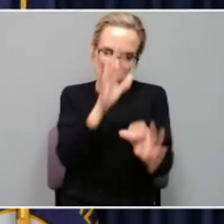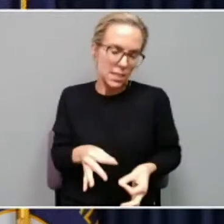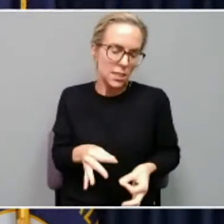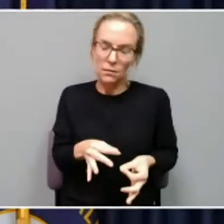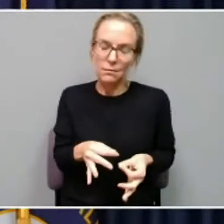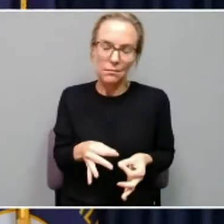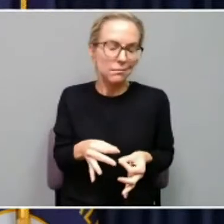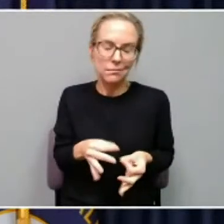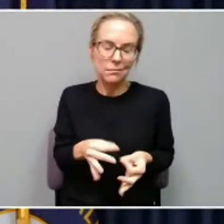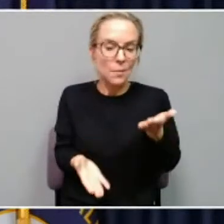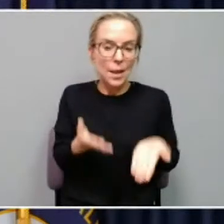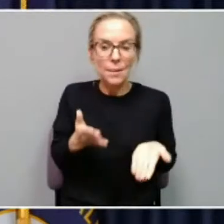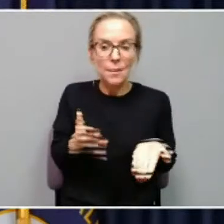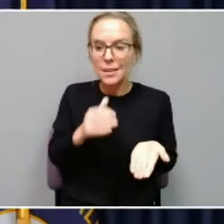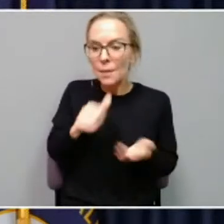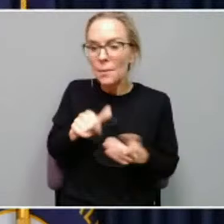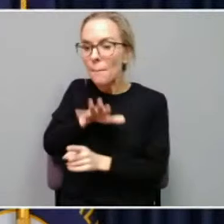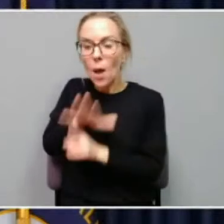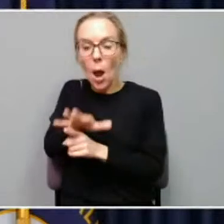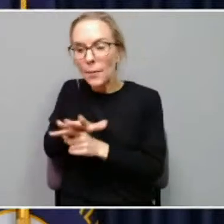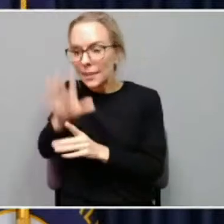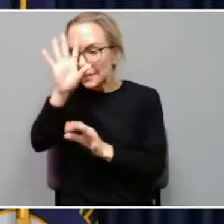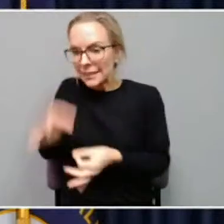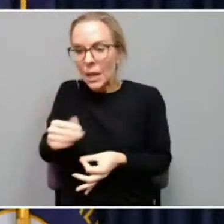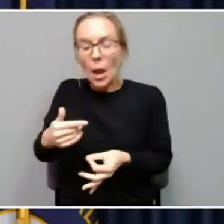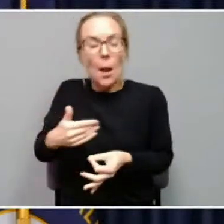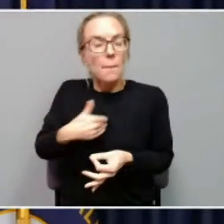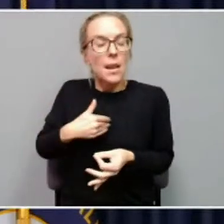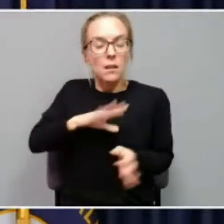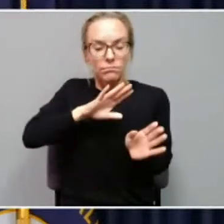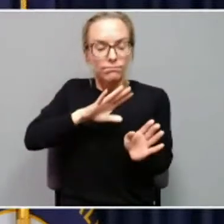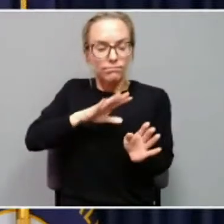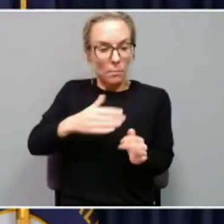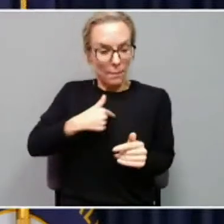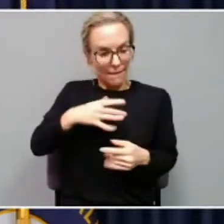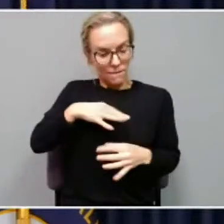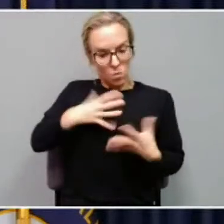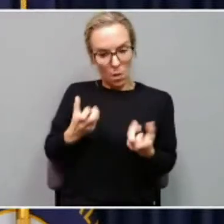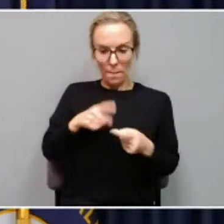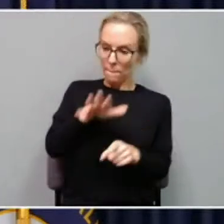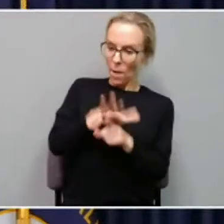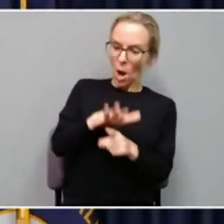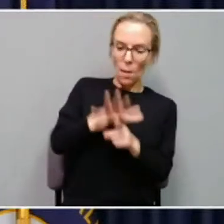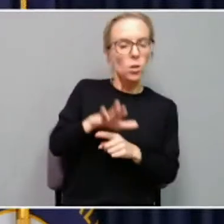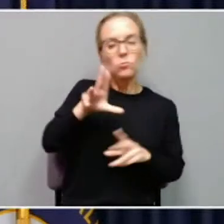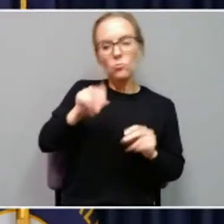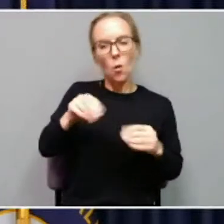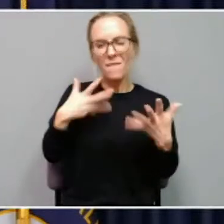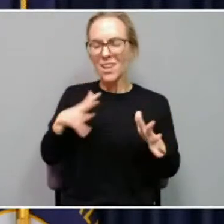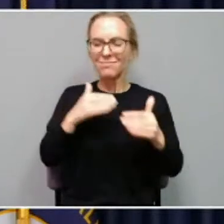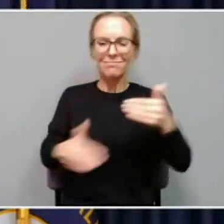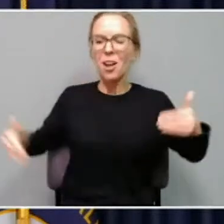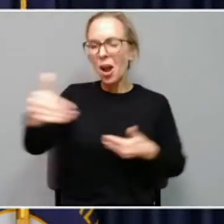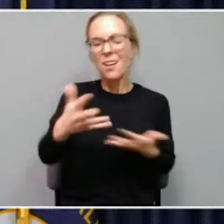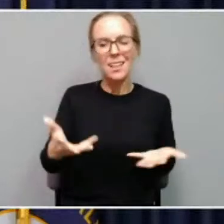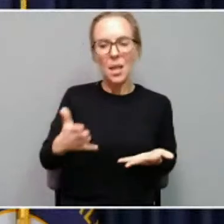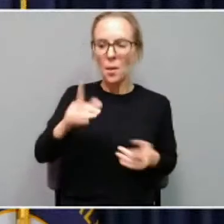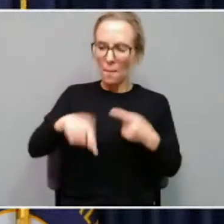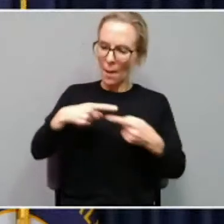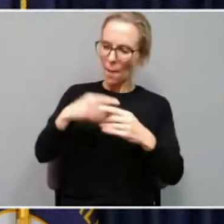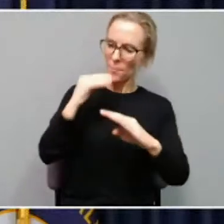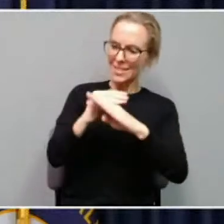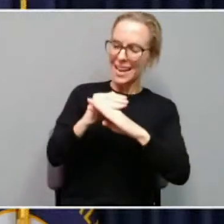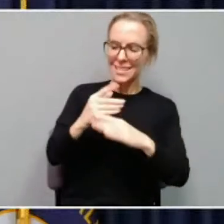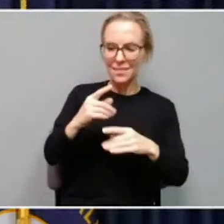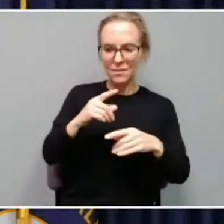that might not be popular, but I'm way beyond that at this point. This is about the protection of your kids and mine Remember, I have an